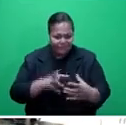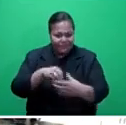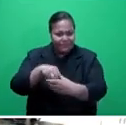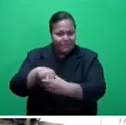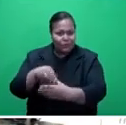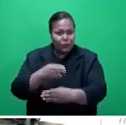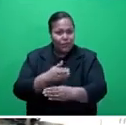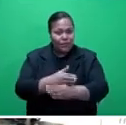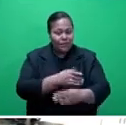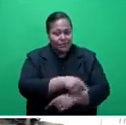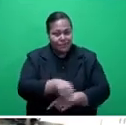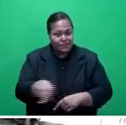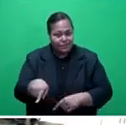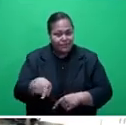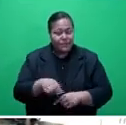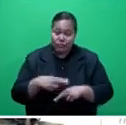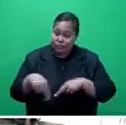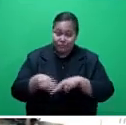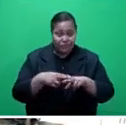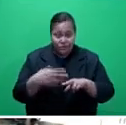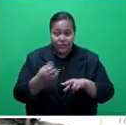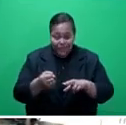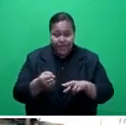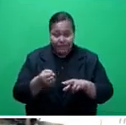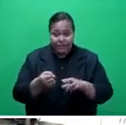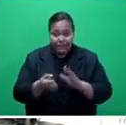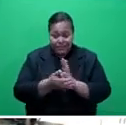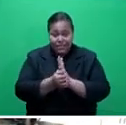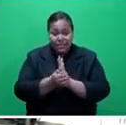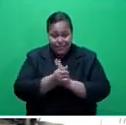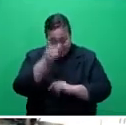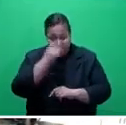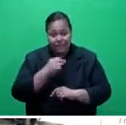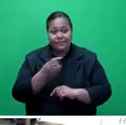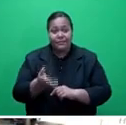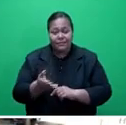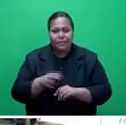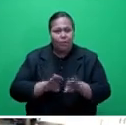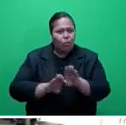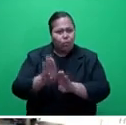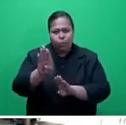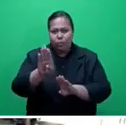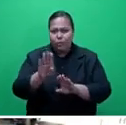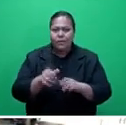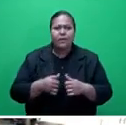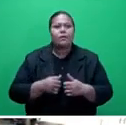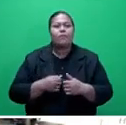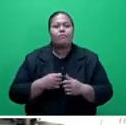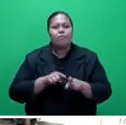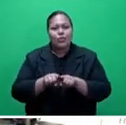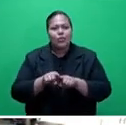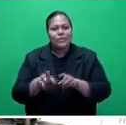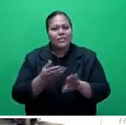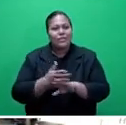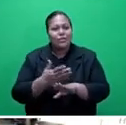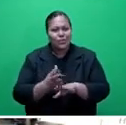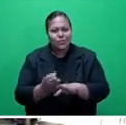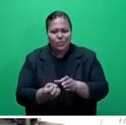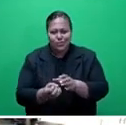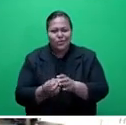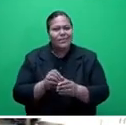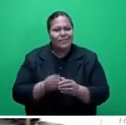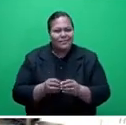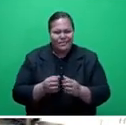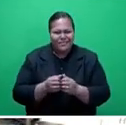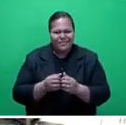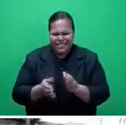Mr. Speaker, sir, has the potential to excel in many of these new and growing sectors.